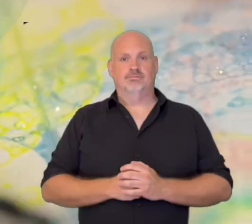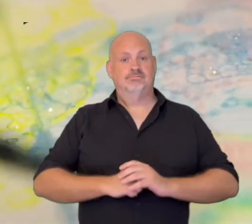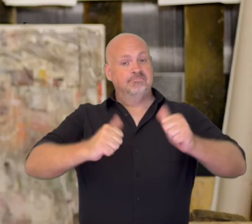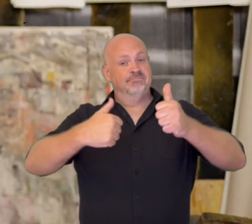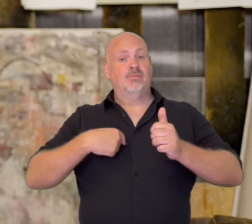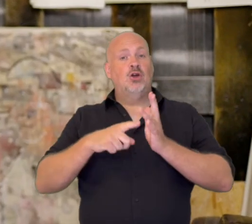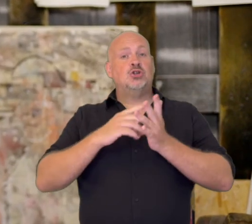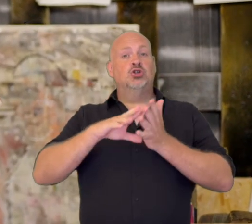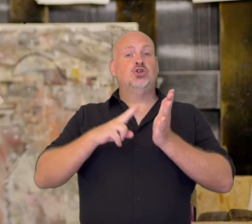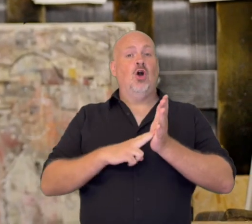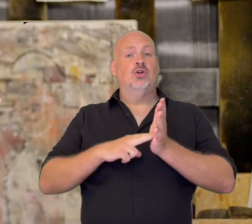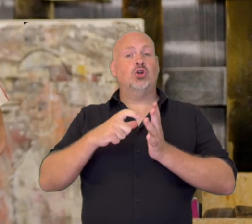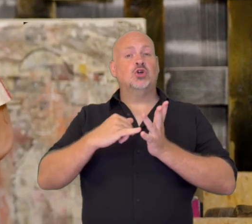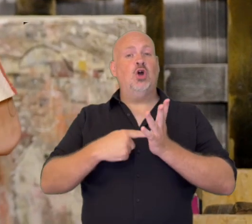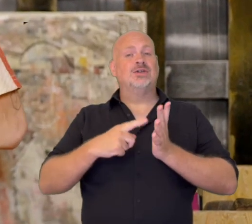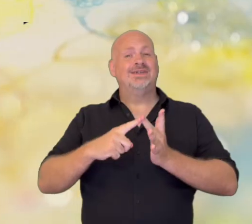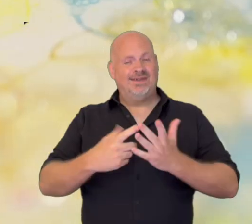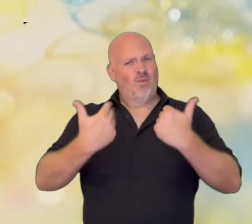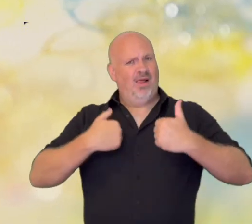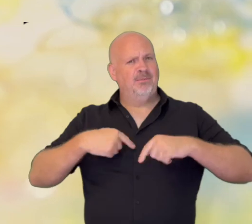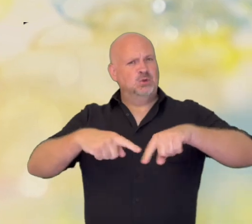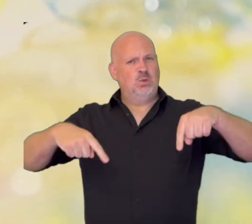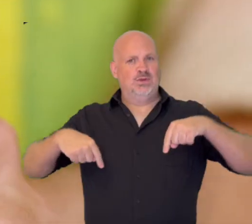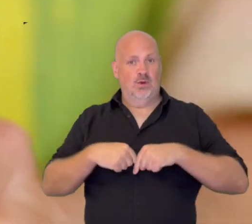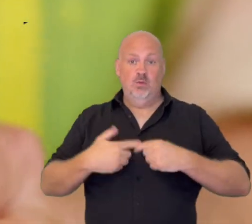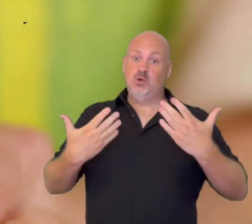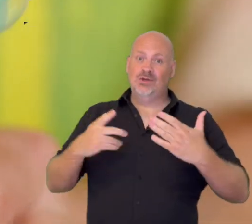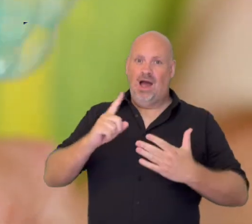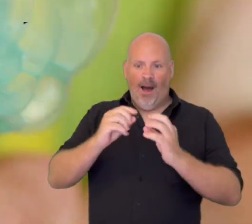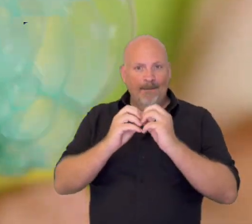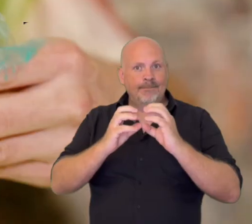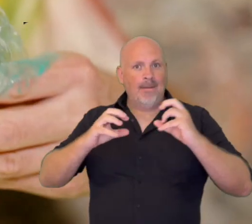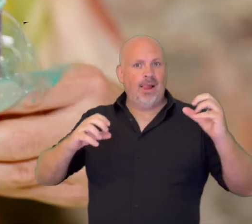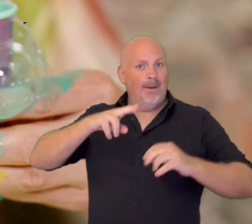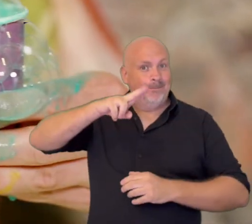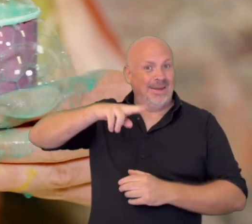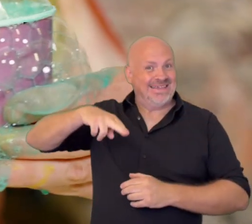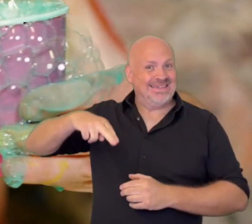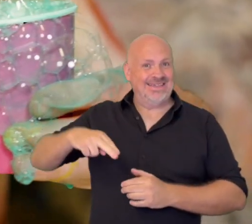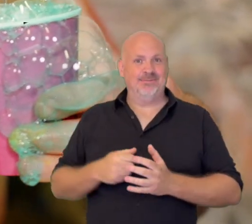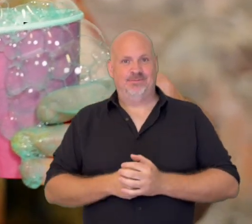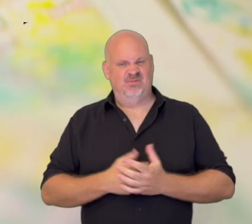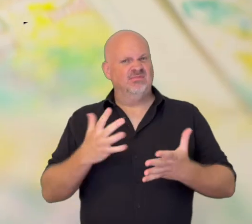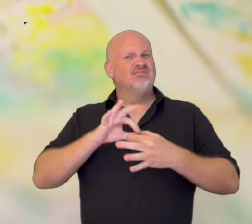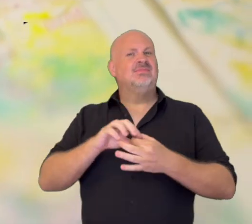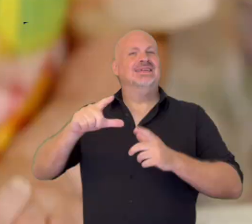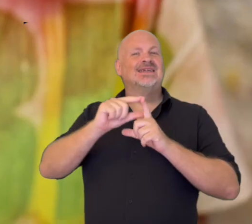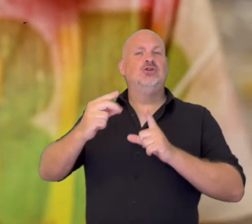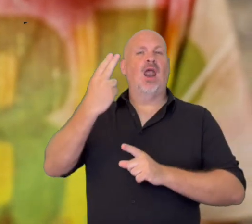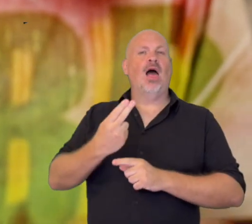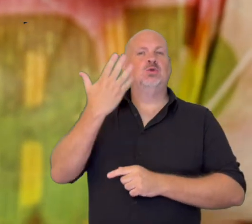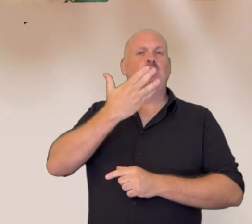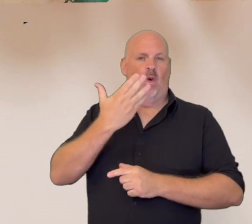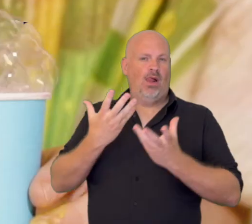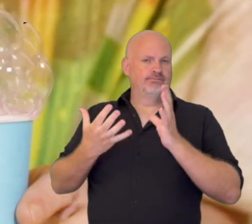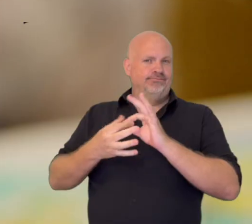Hi, I'm John Costi. Welcome to my studio. Today we're going to be painting some bubble paintings as part of the Digital Art School with hospital